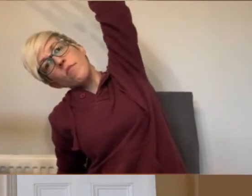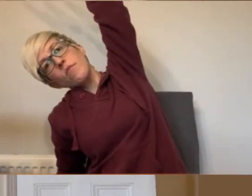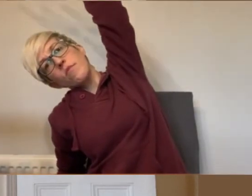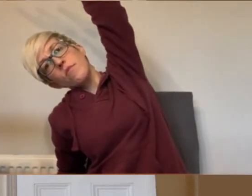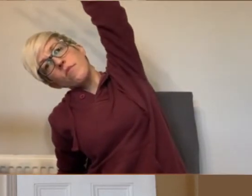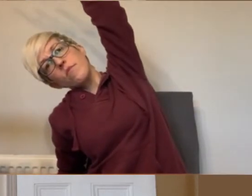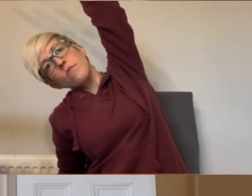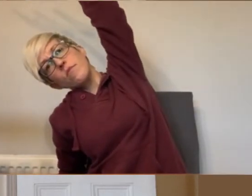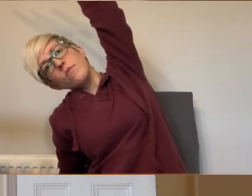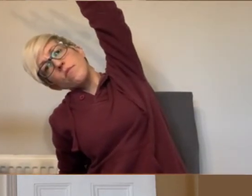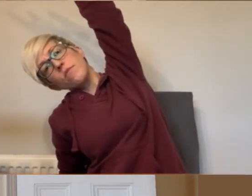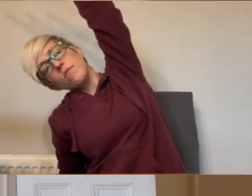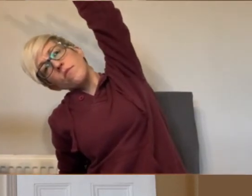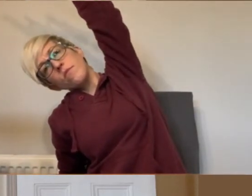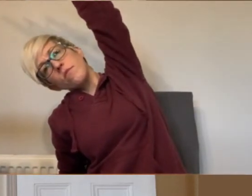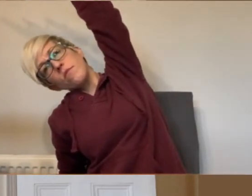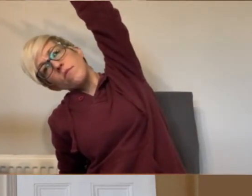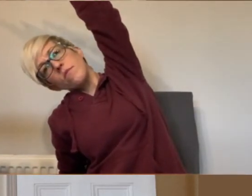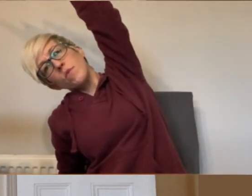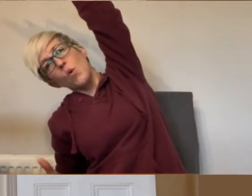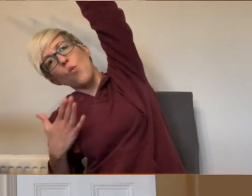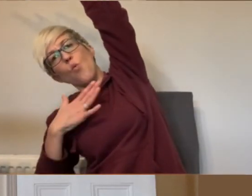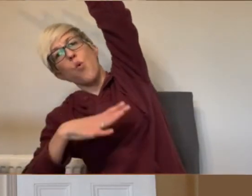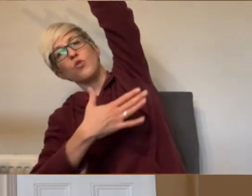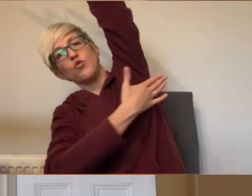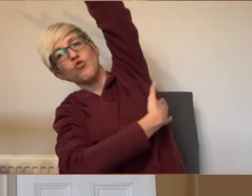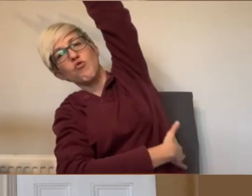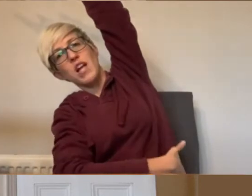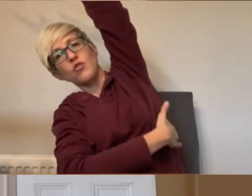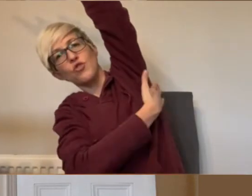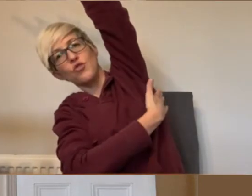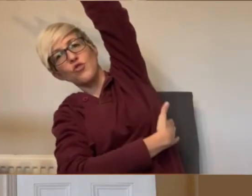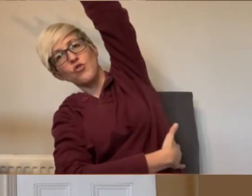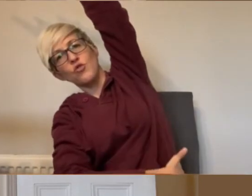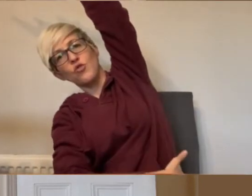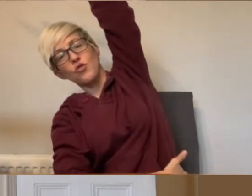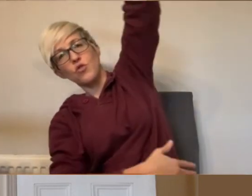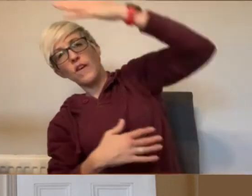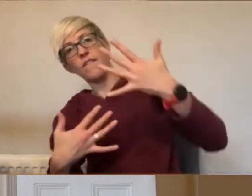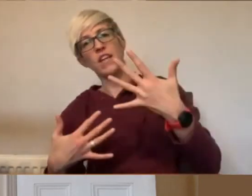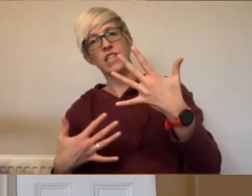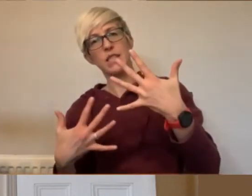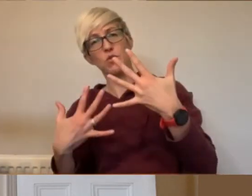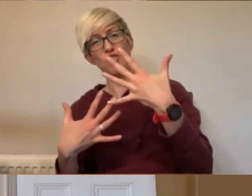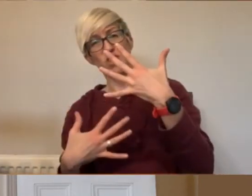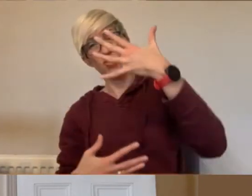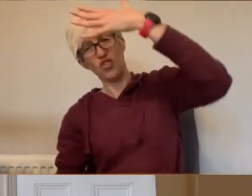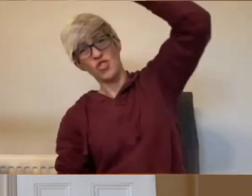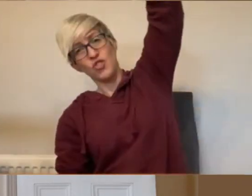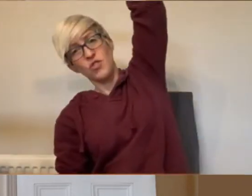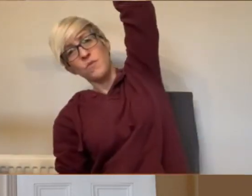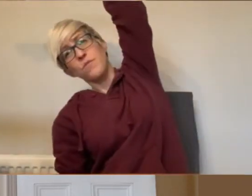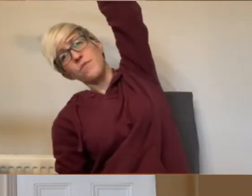away. So we're reaching and stretching the left hand side of the body. Stretch the left fingertips.